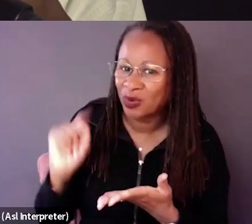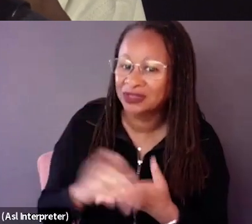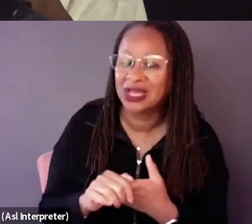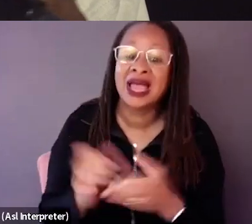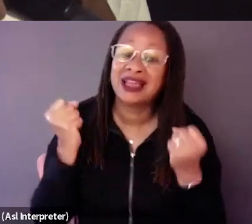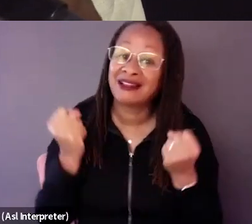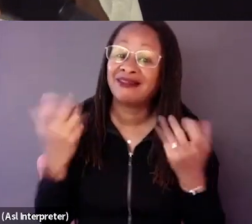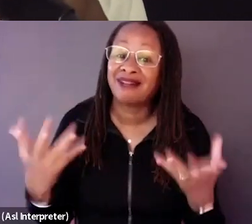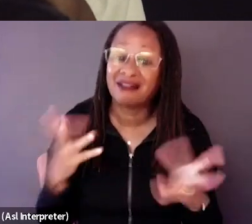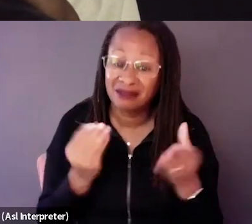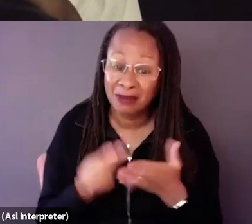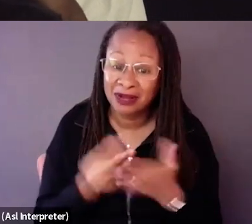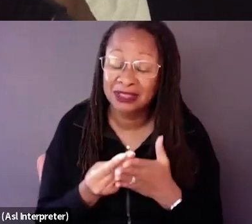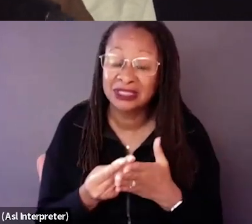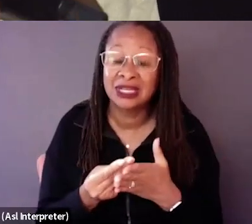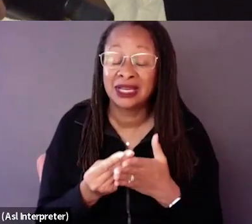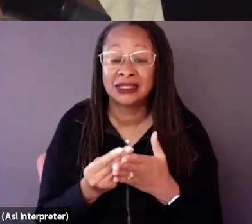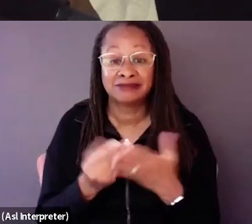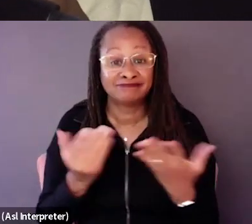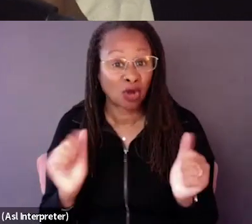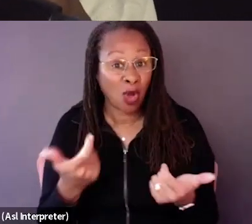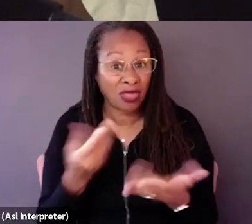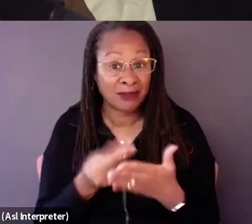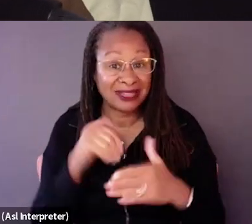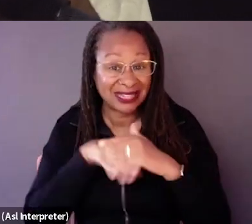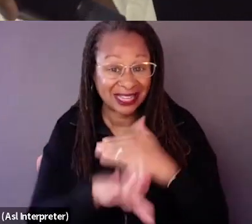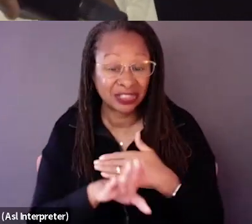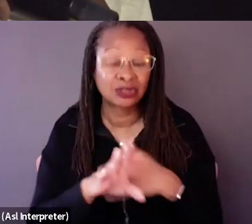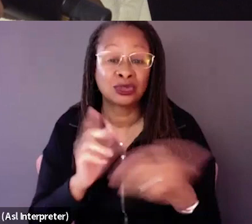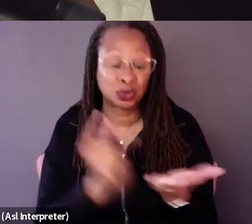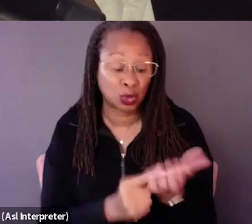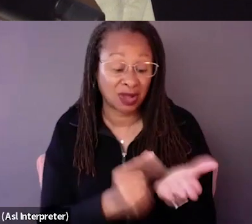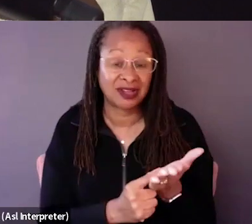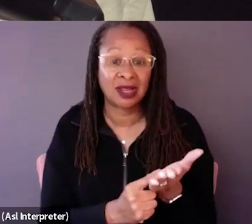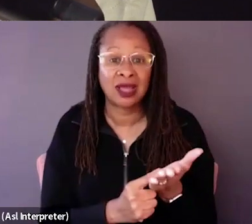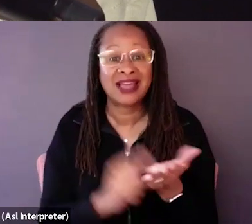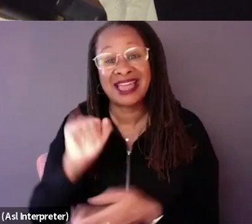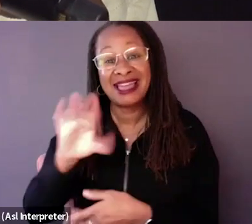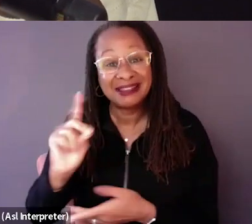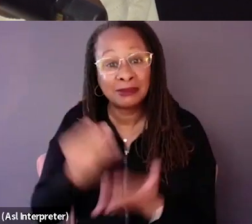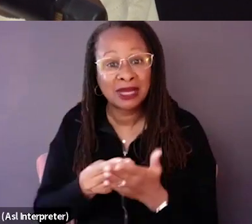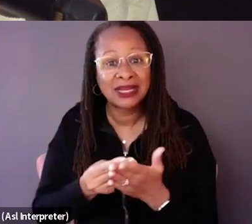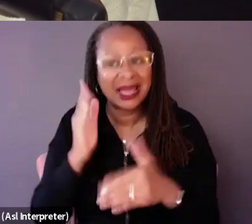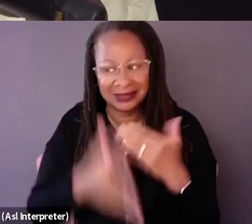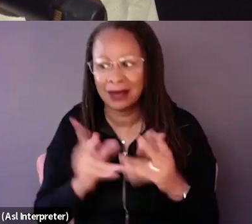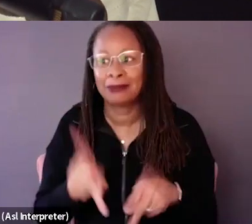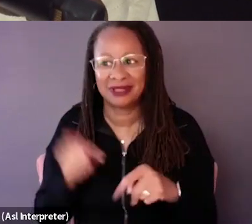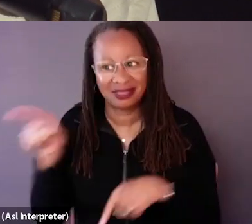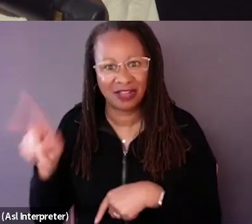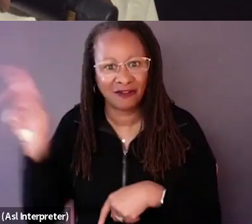so much corruption. And you see the vote in parliament, those, like a